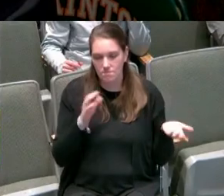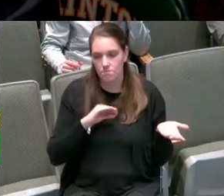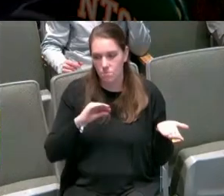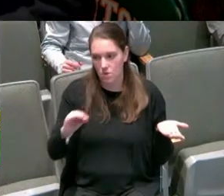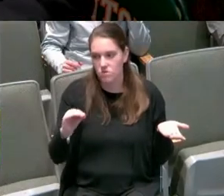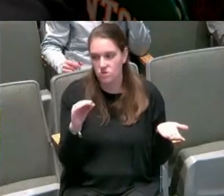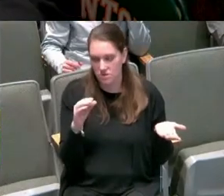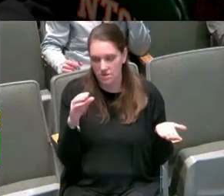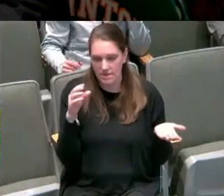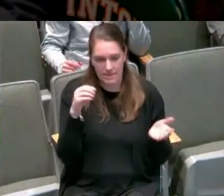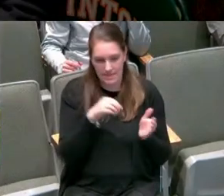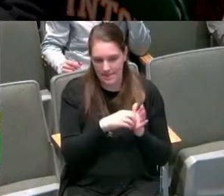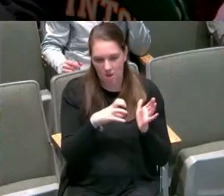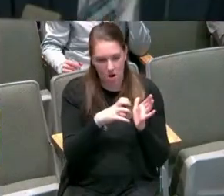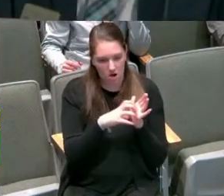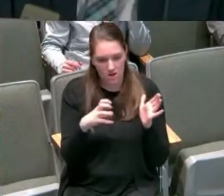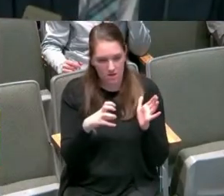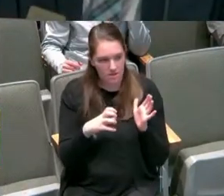motions document